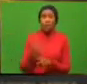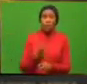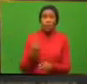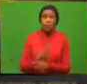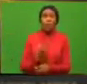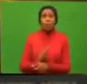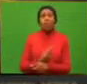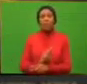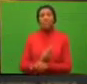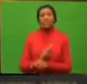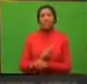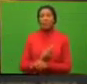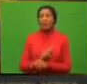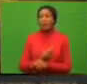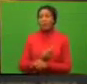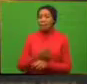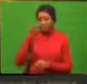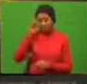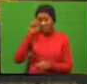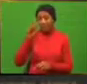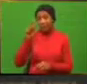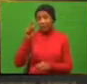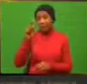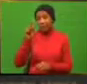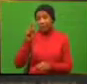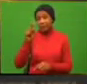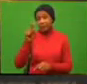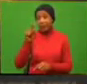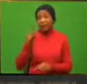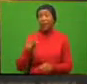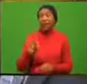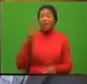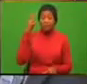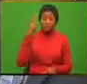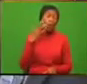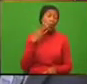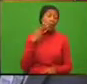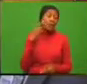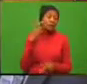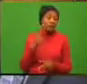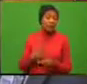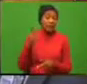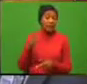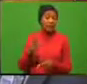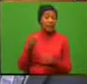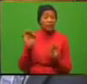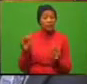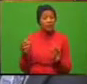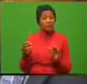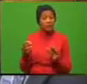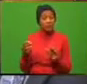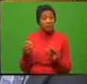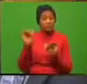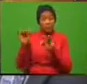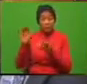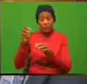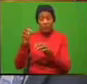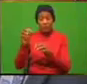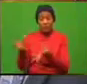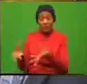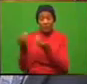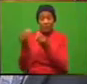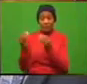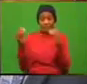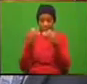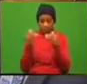black generically. Until those aspirations, we will continue to fight. We will do it